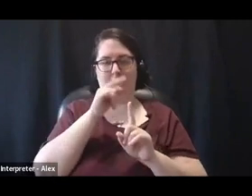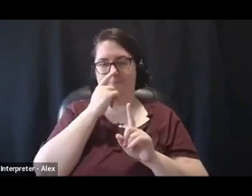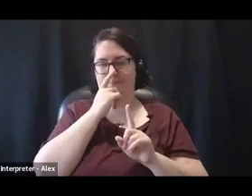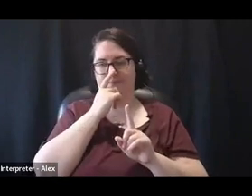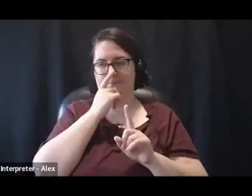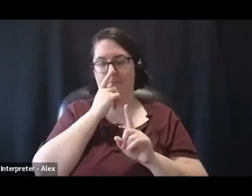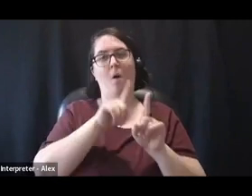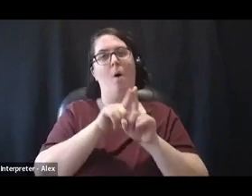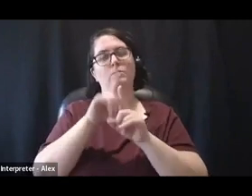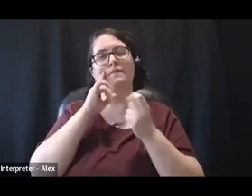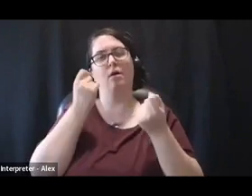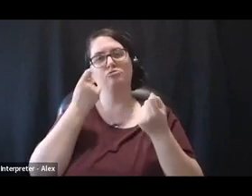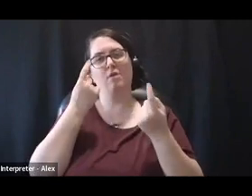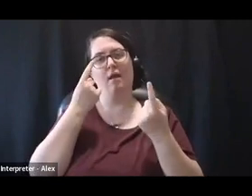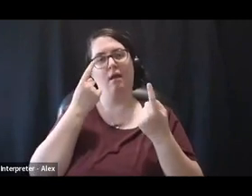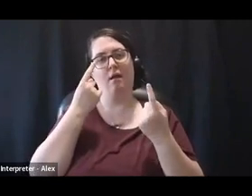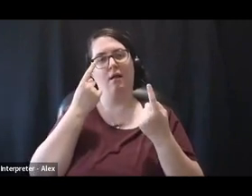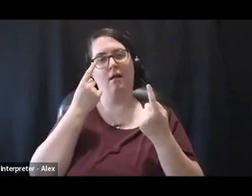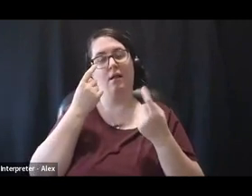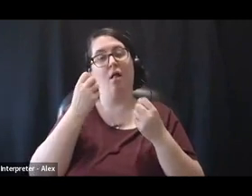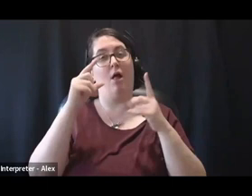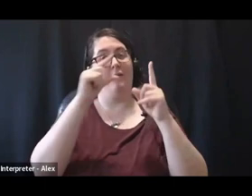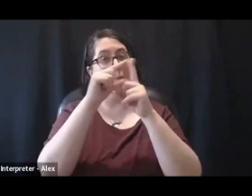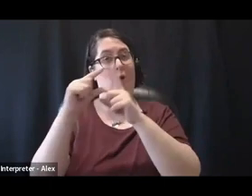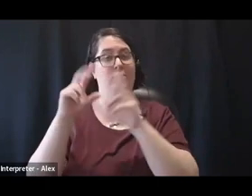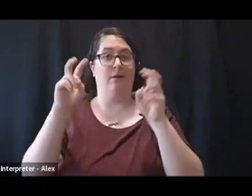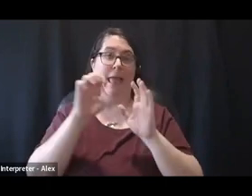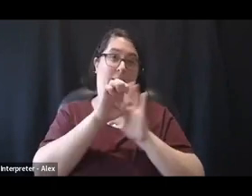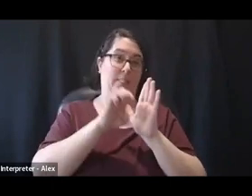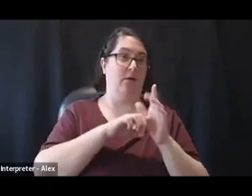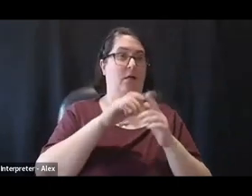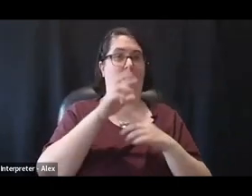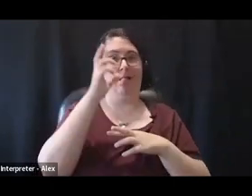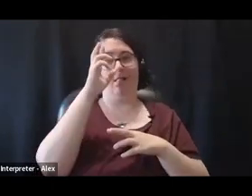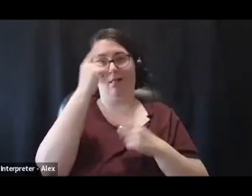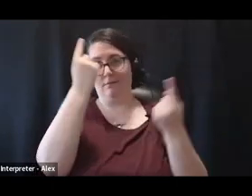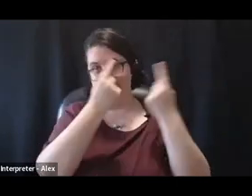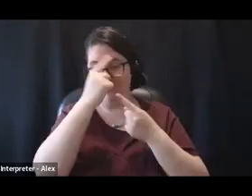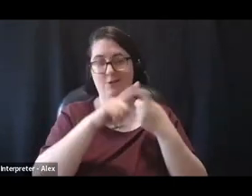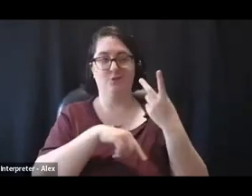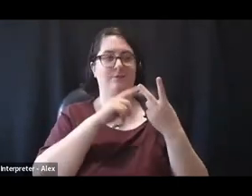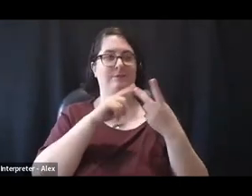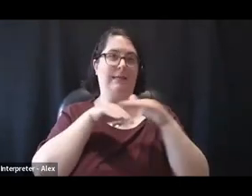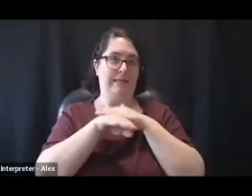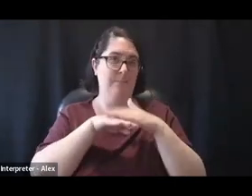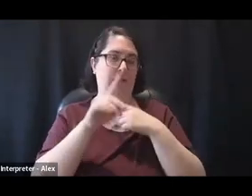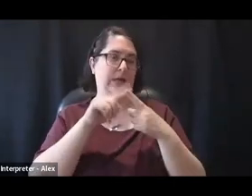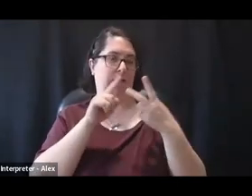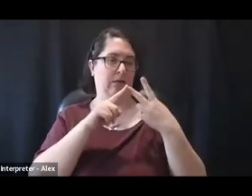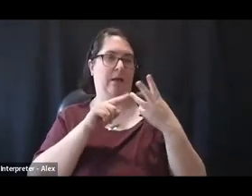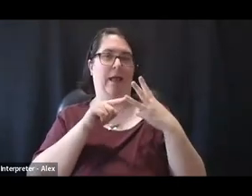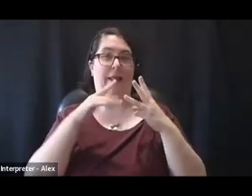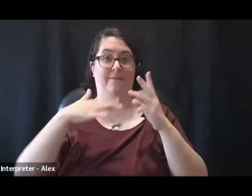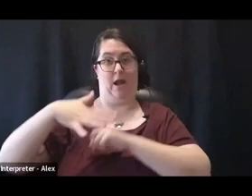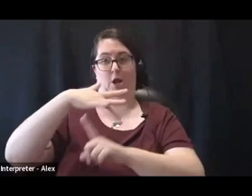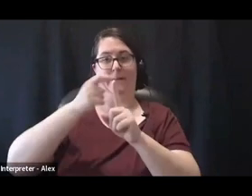also understanding that a lot of the words that we're using, like ethical considerations, accessibility, and